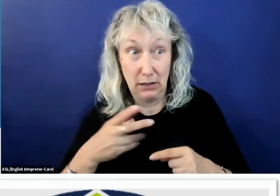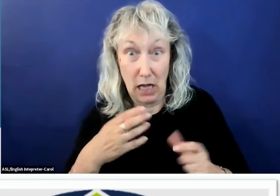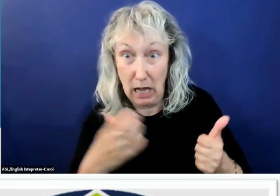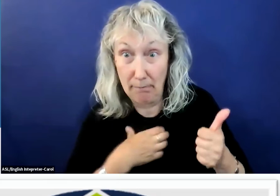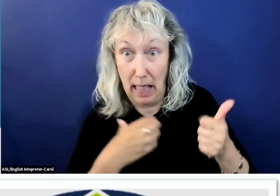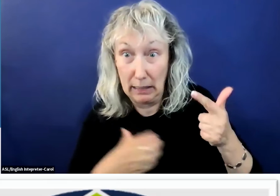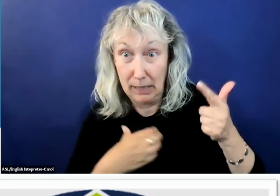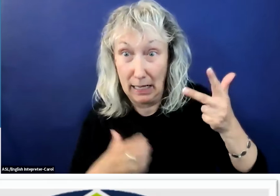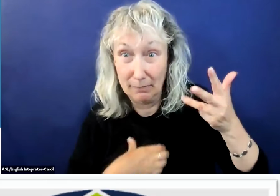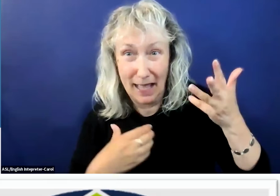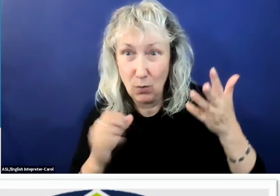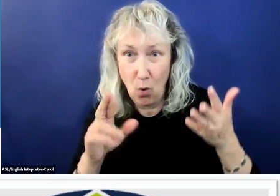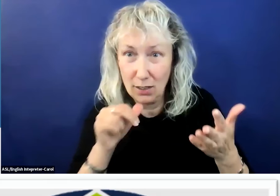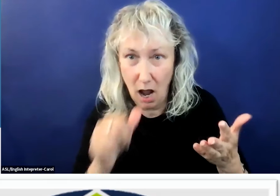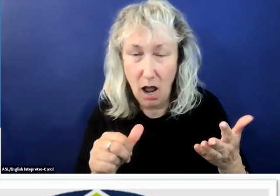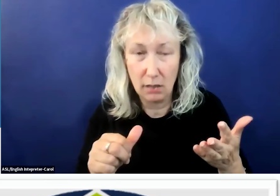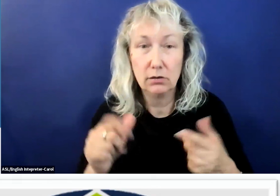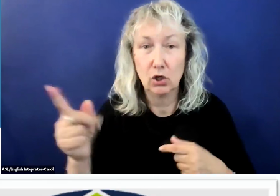to